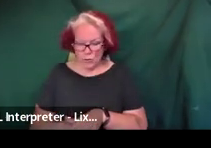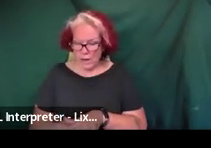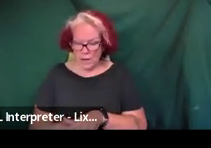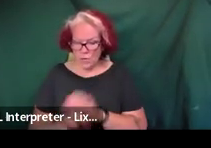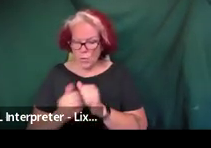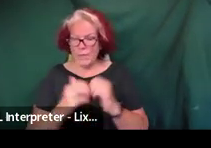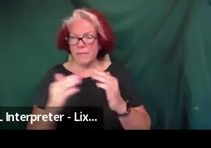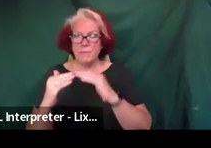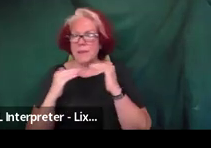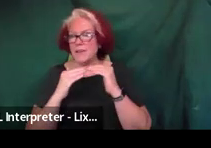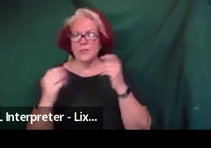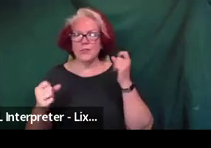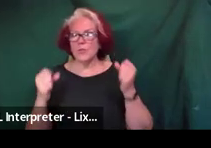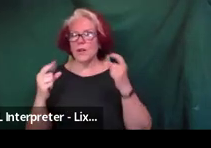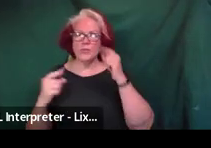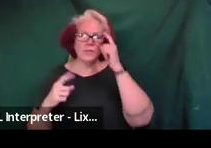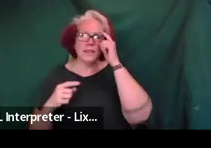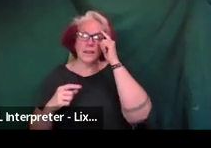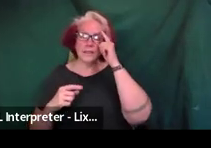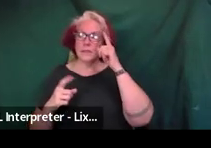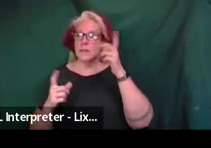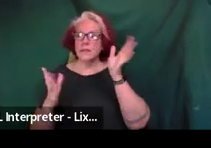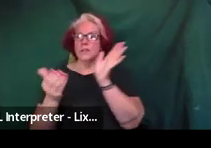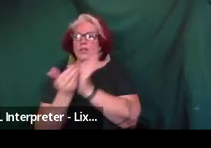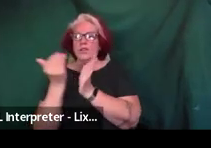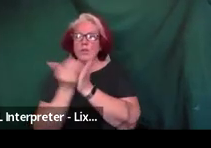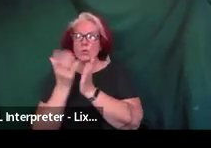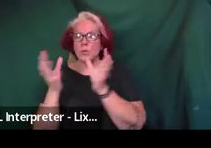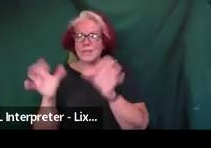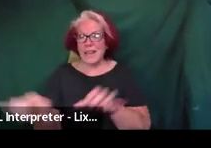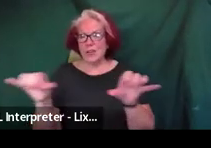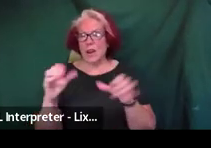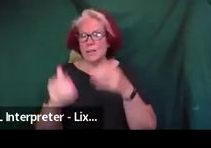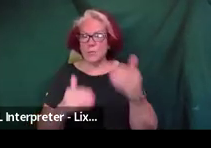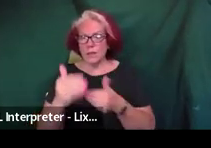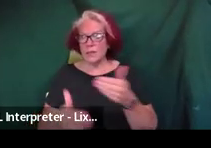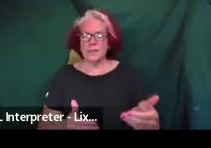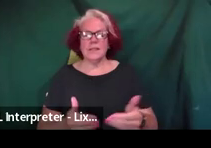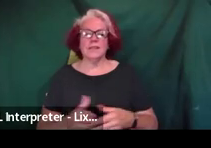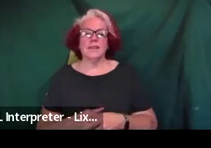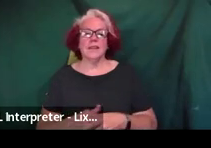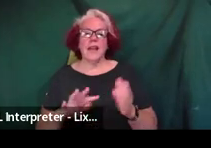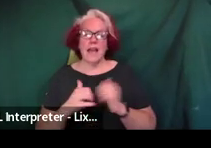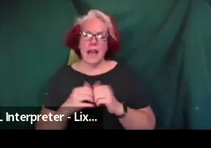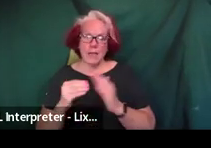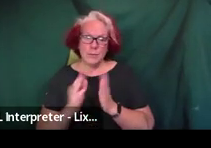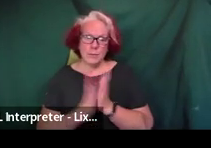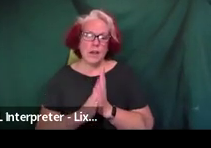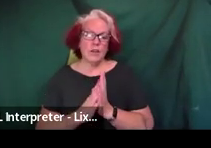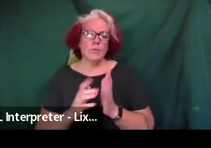peers to understand the latest adoptions of standardized processes and procedures, how that's being documented, how that's